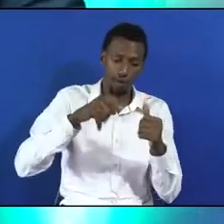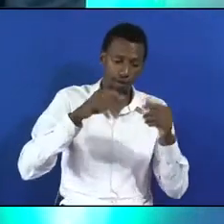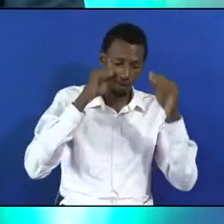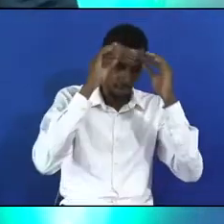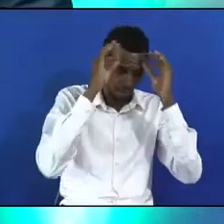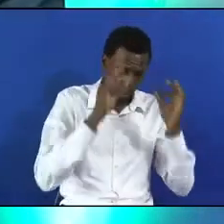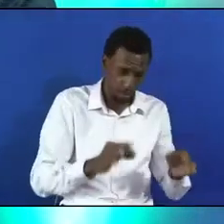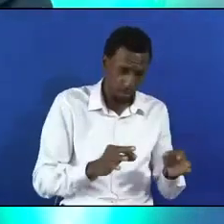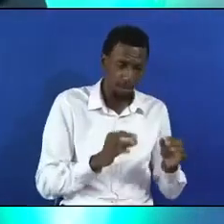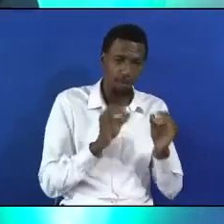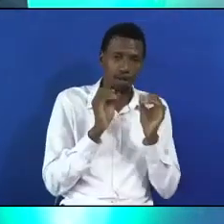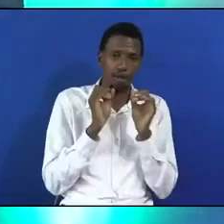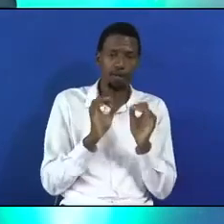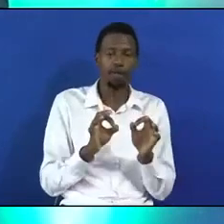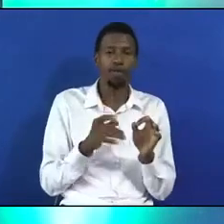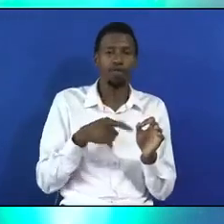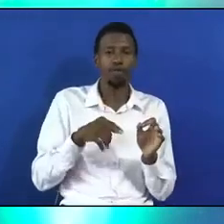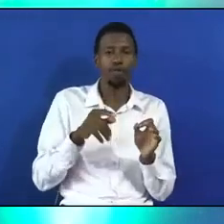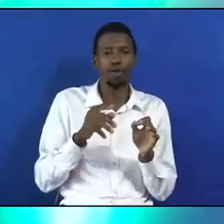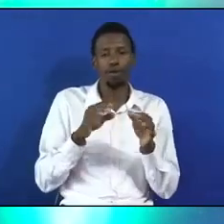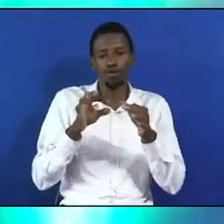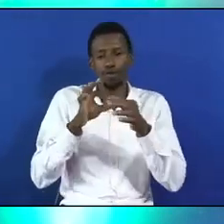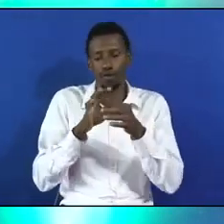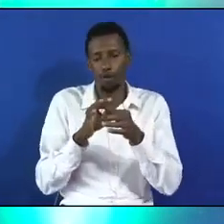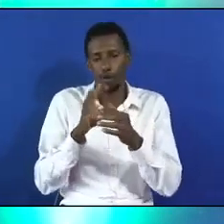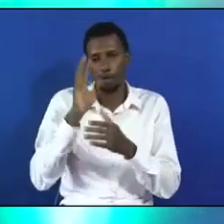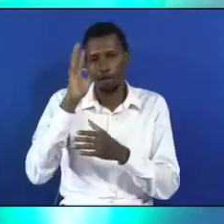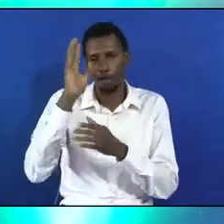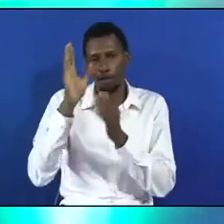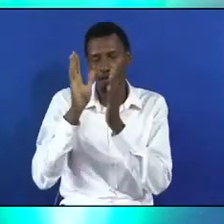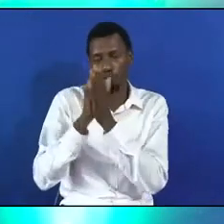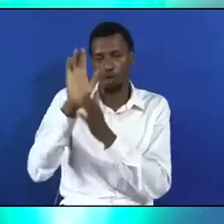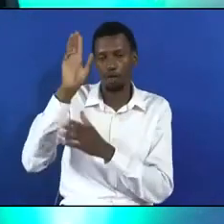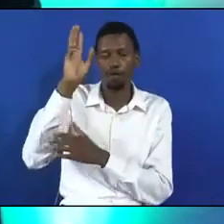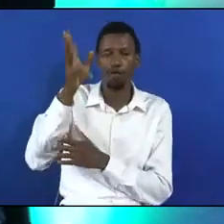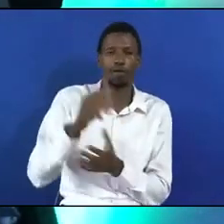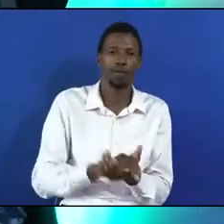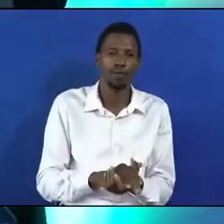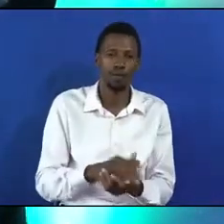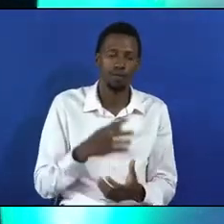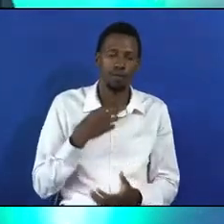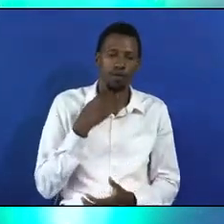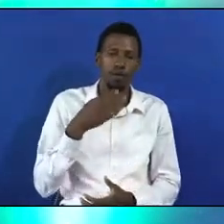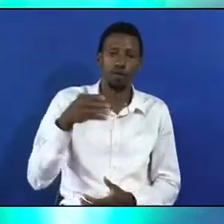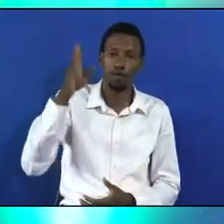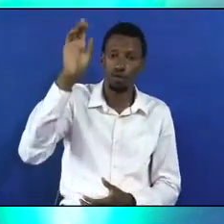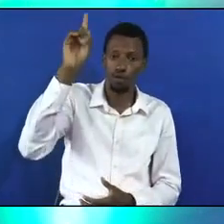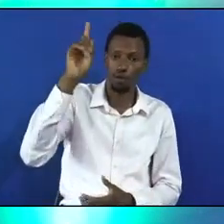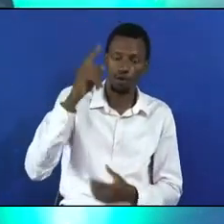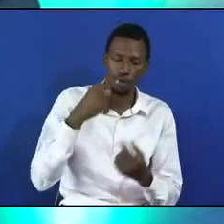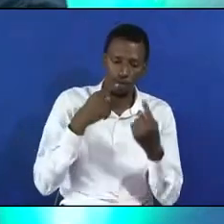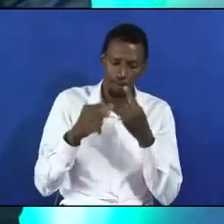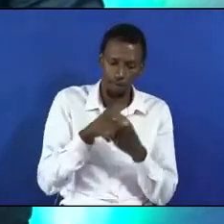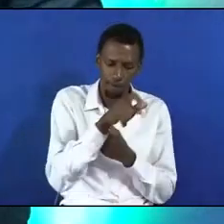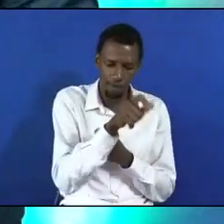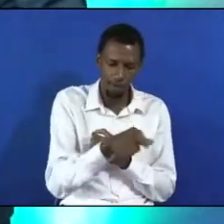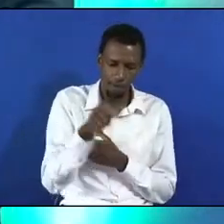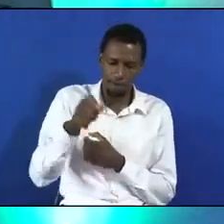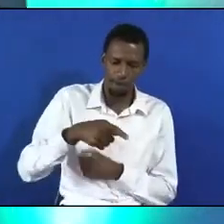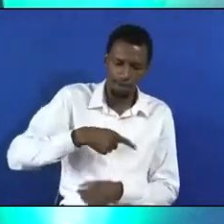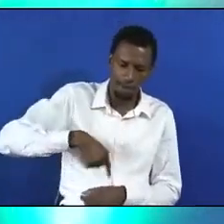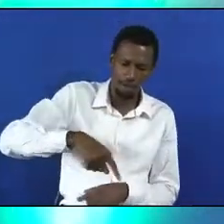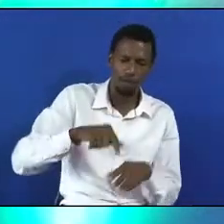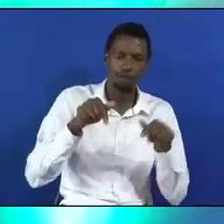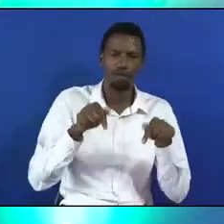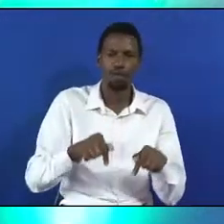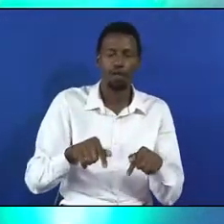if we are going to be united with him. The voice of God is speaking to each and every one of us today, and he's saying